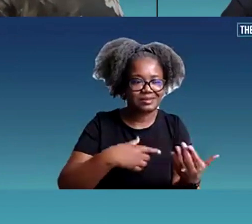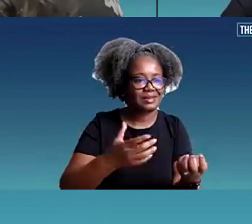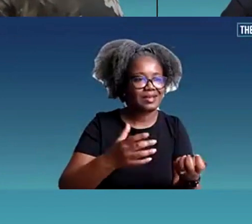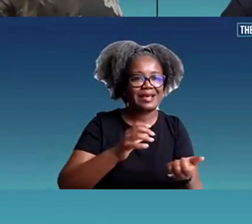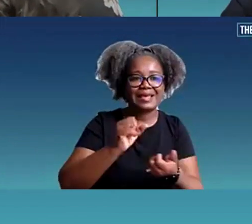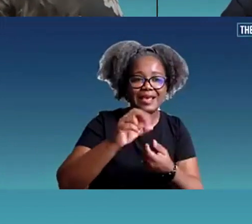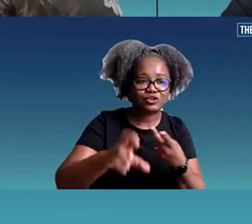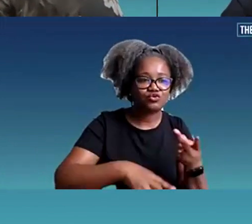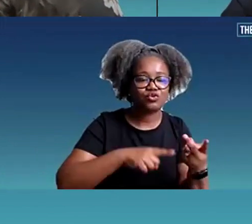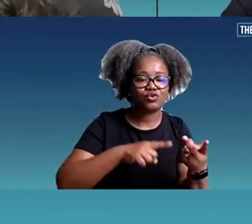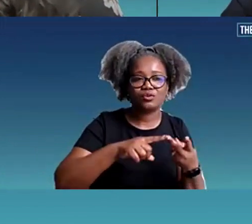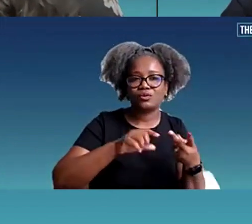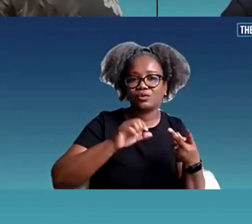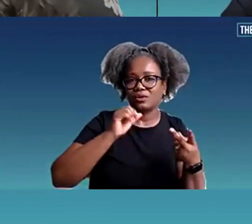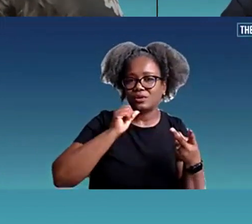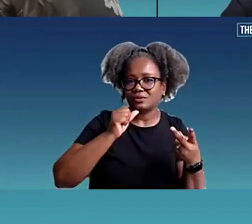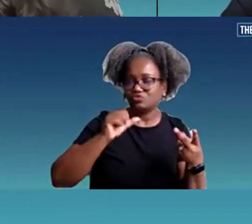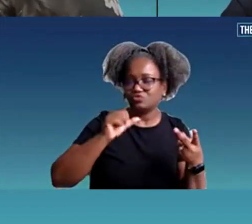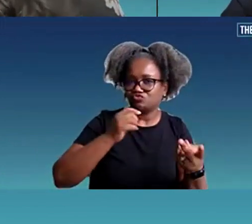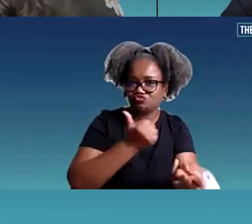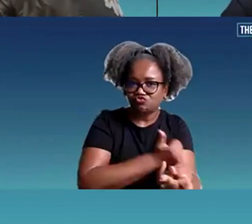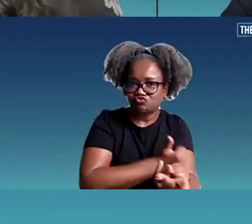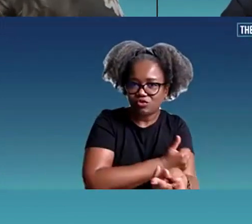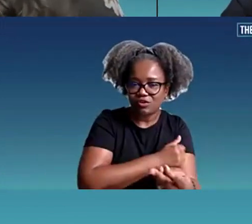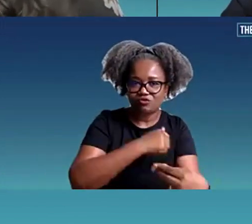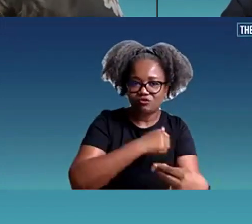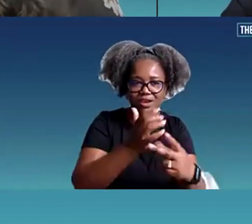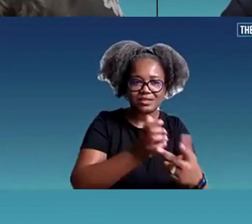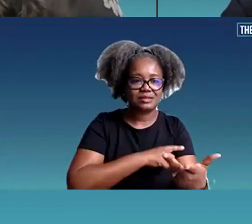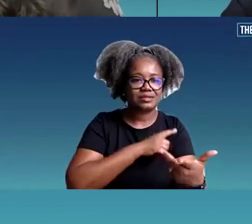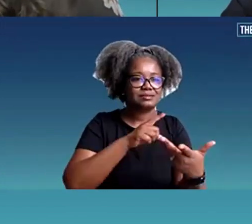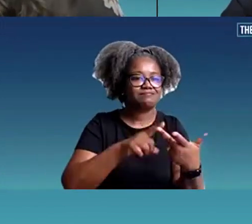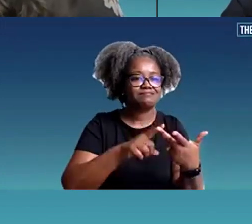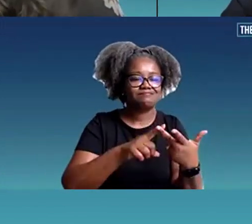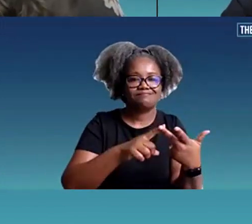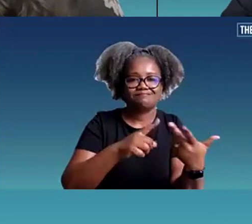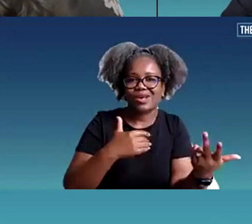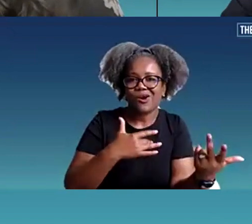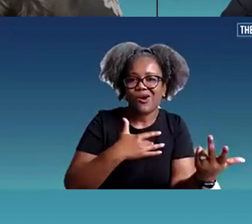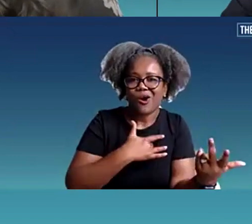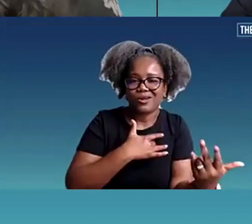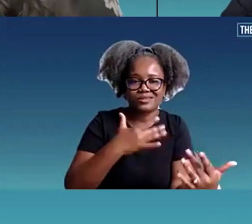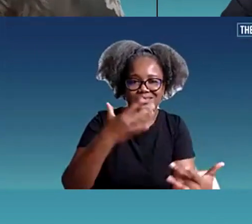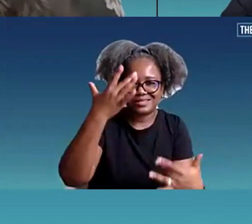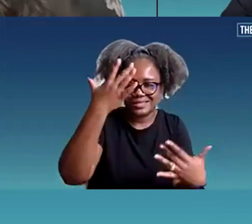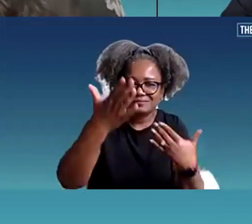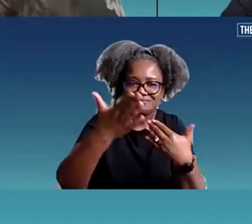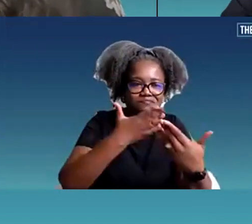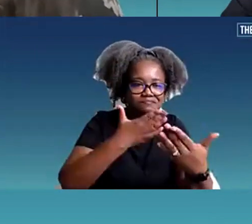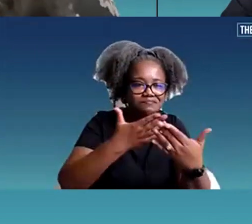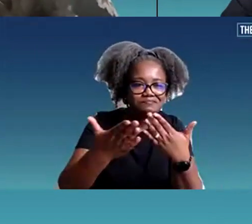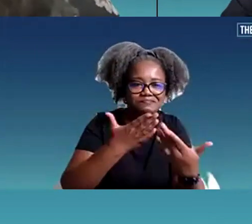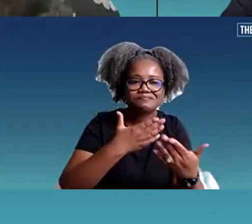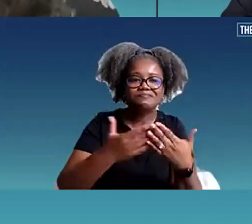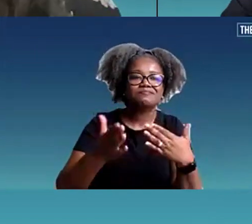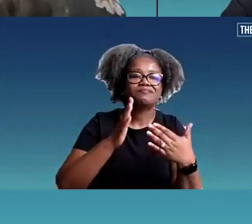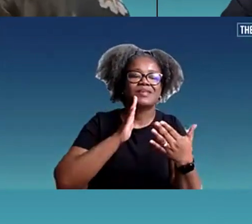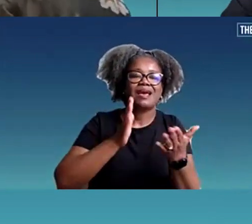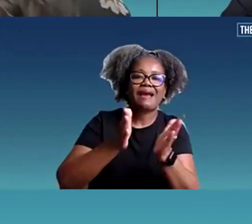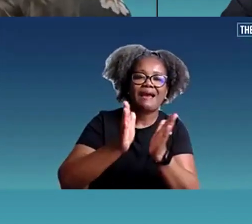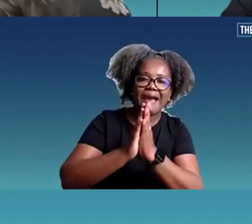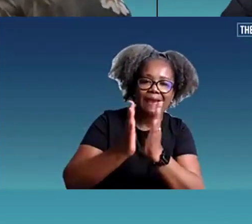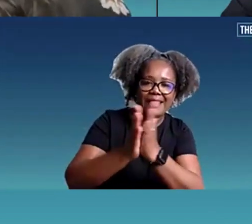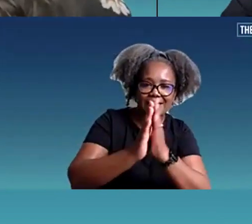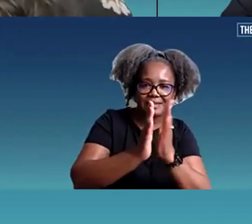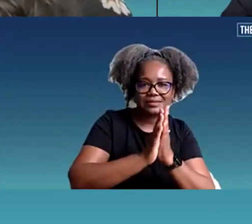your barriers been? How is your relationship? That's the simplest way to get started.